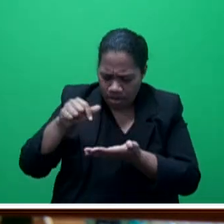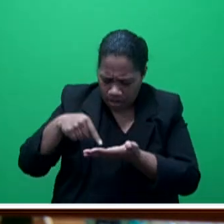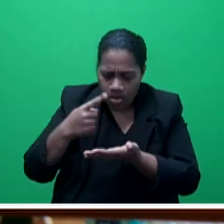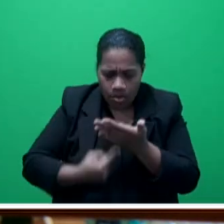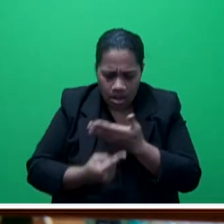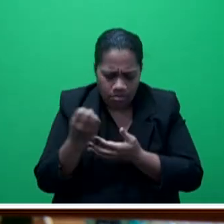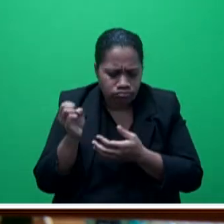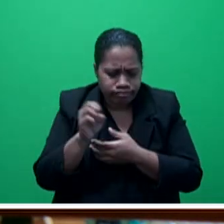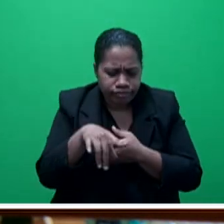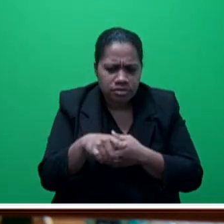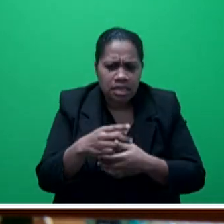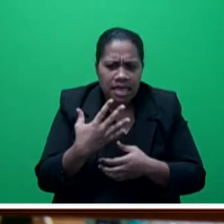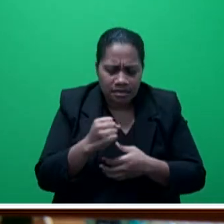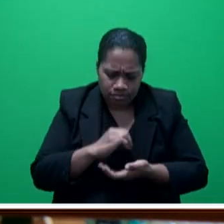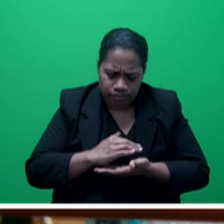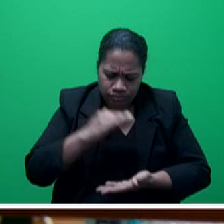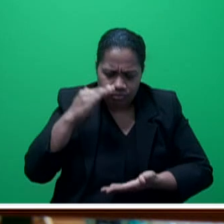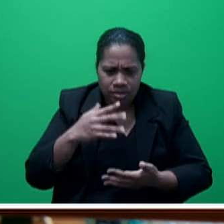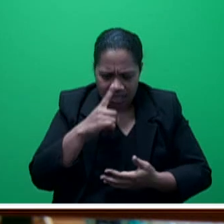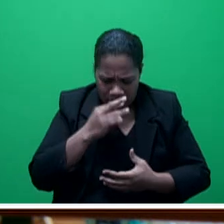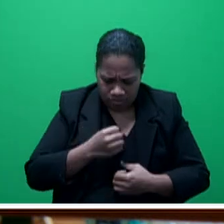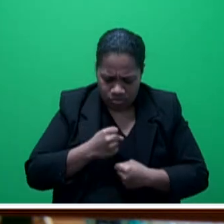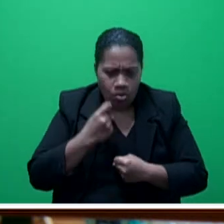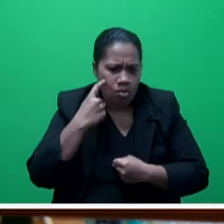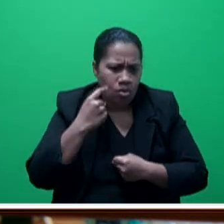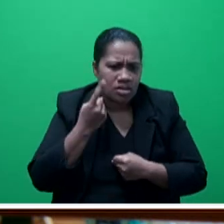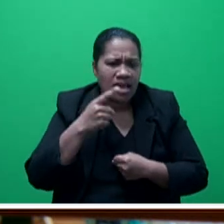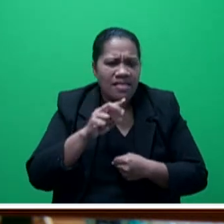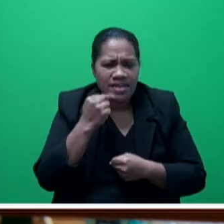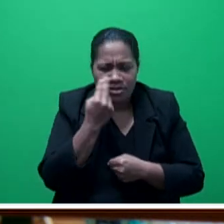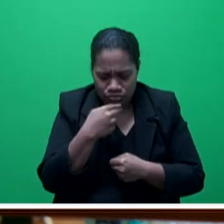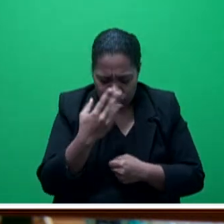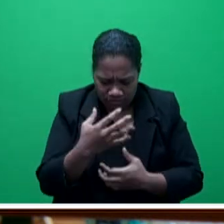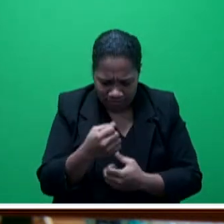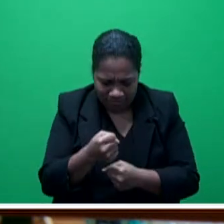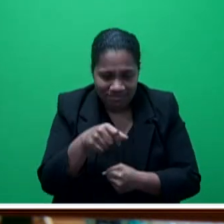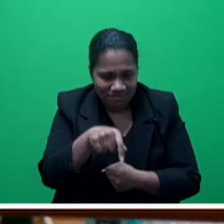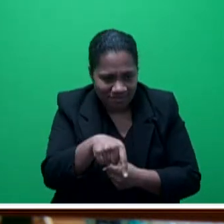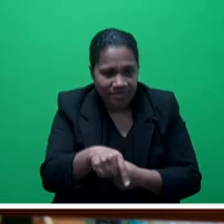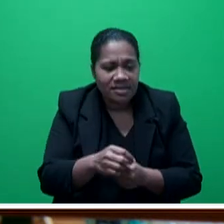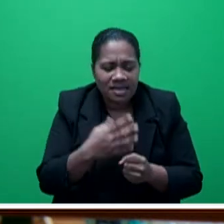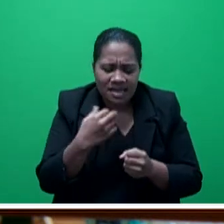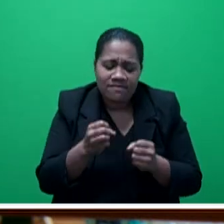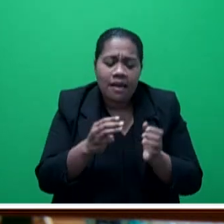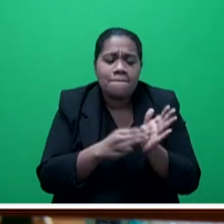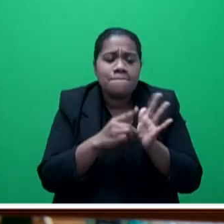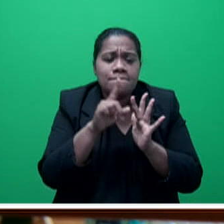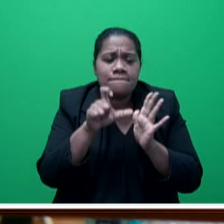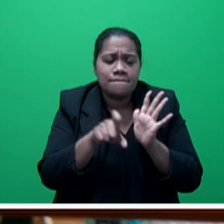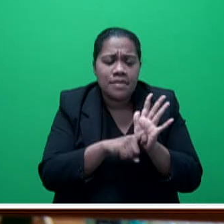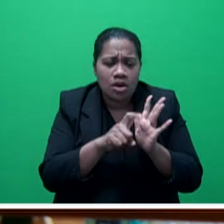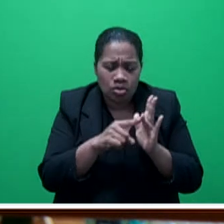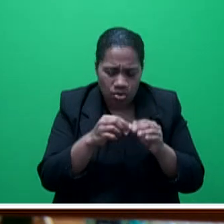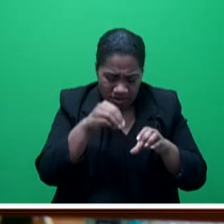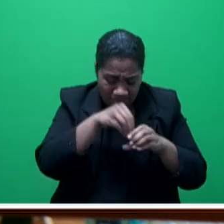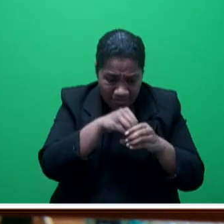and nutrients. It also increases the population of beneficial microorganisms that break down and release nutrients into the soil from